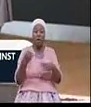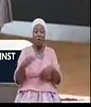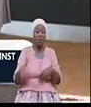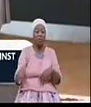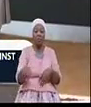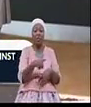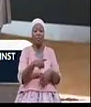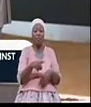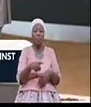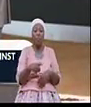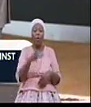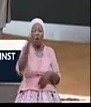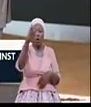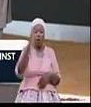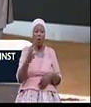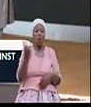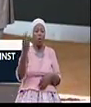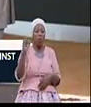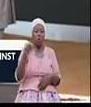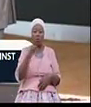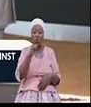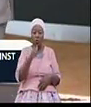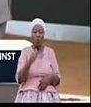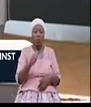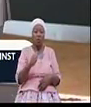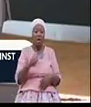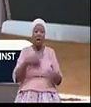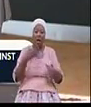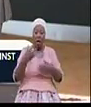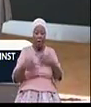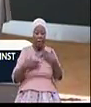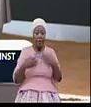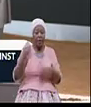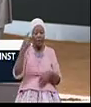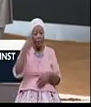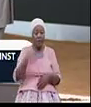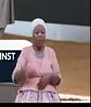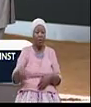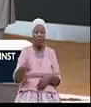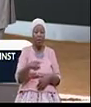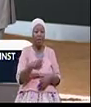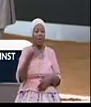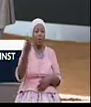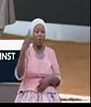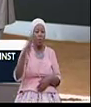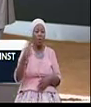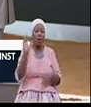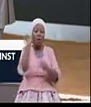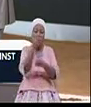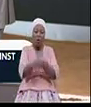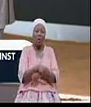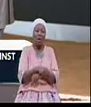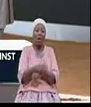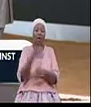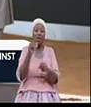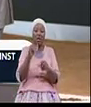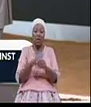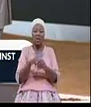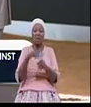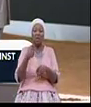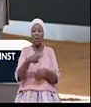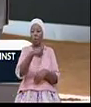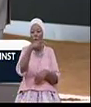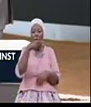them, God was not well pleased, but they were overthrown in